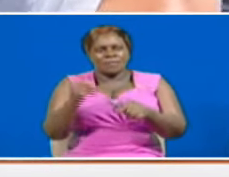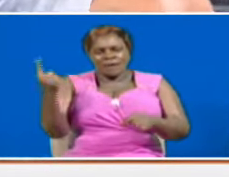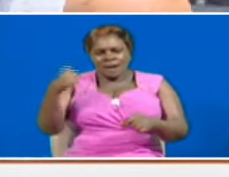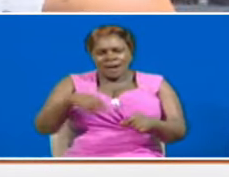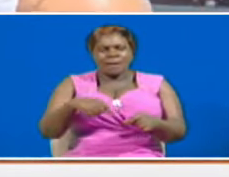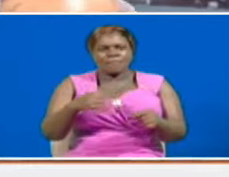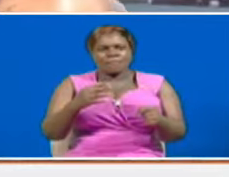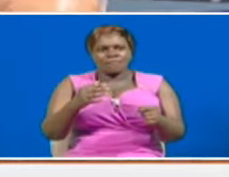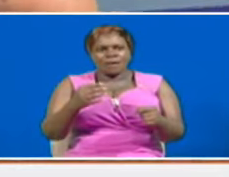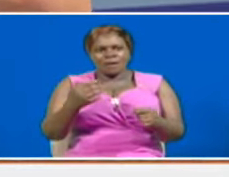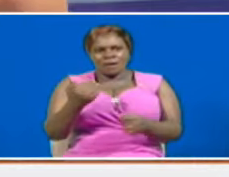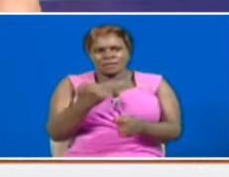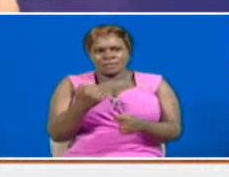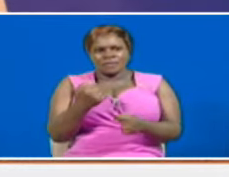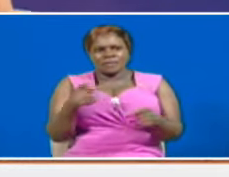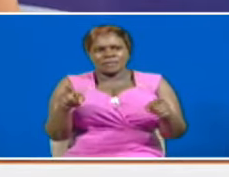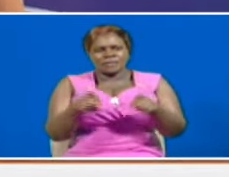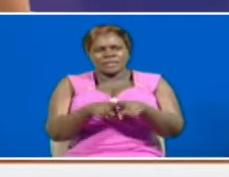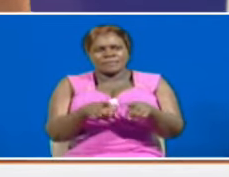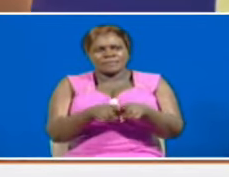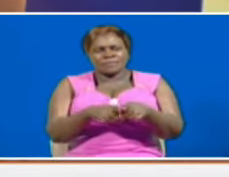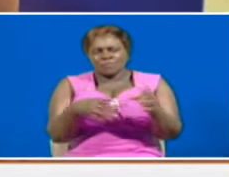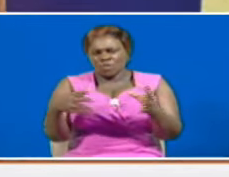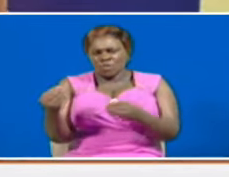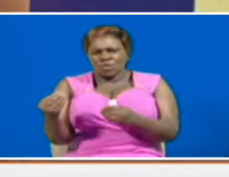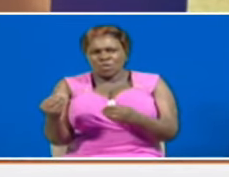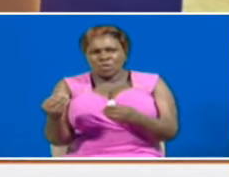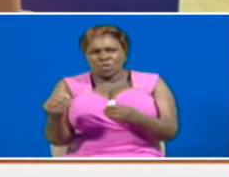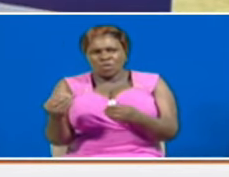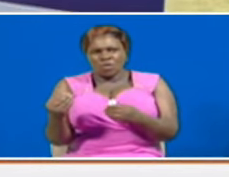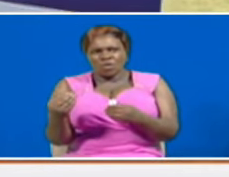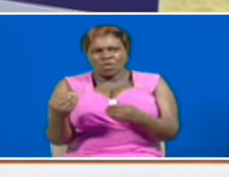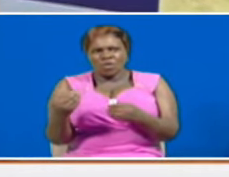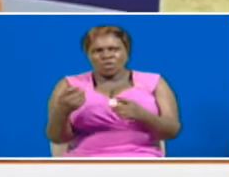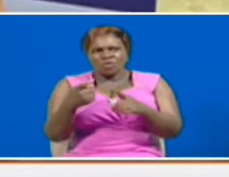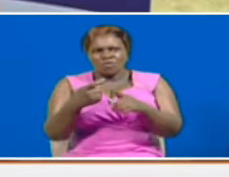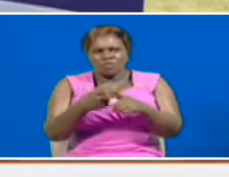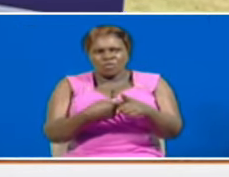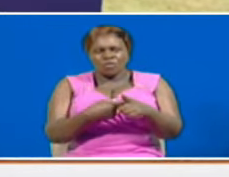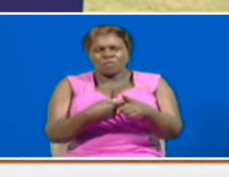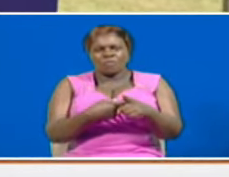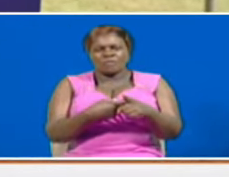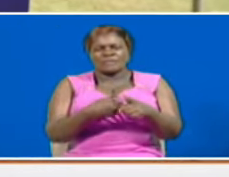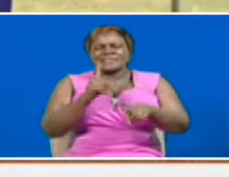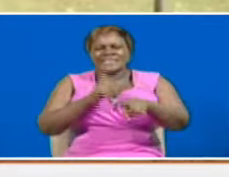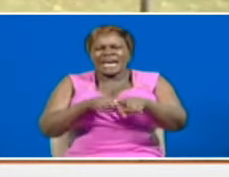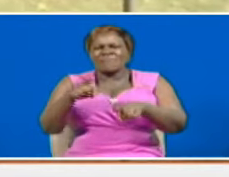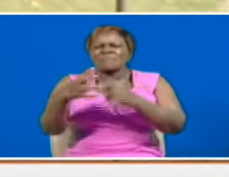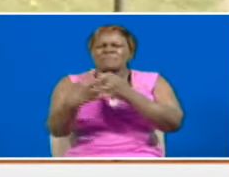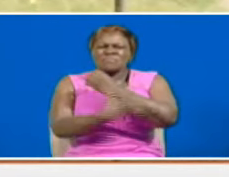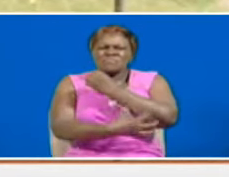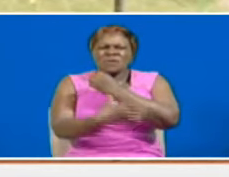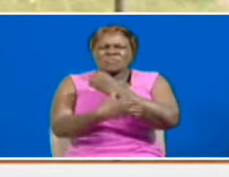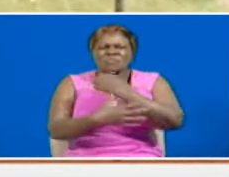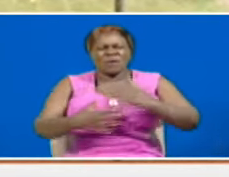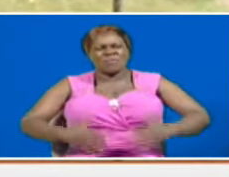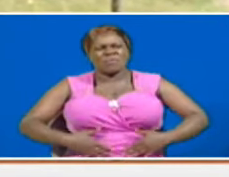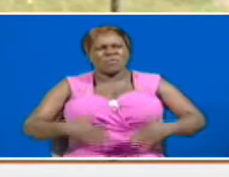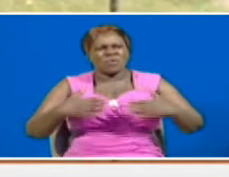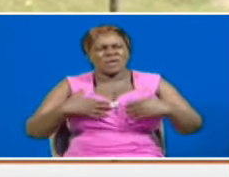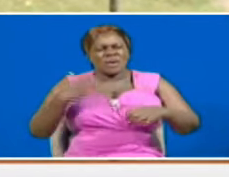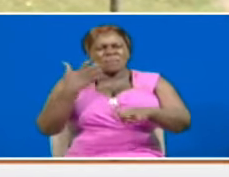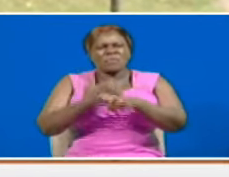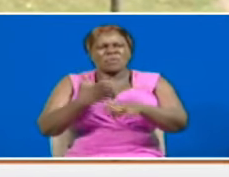us. Oh, where's your papa going? He came to us completely emaciated. All of his bones were